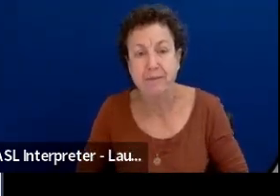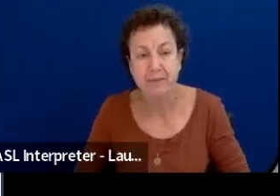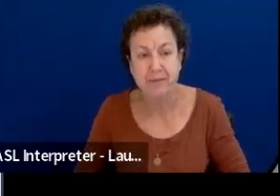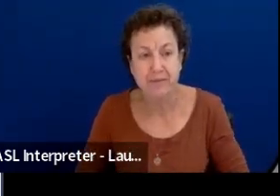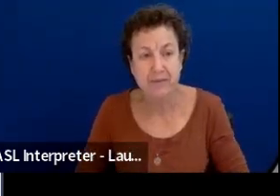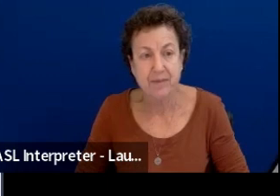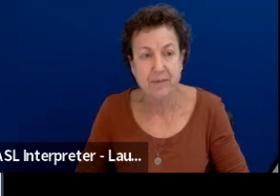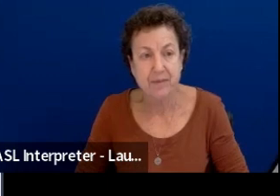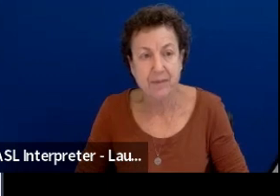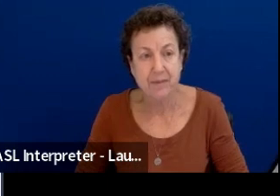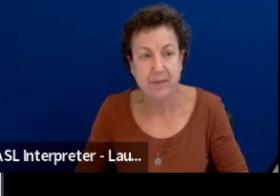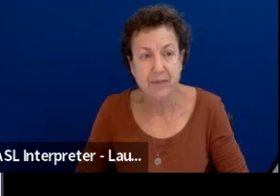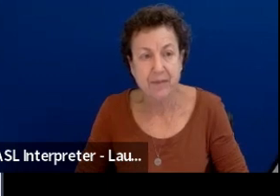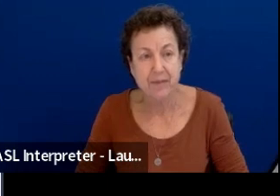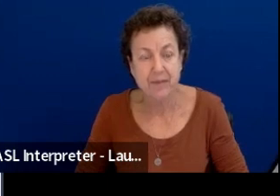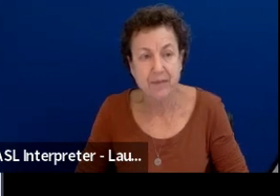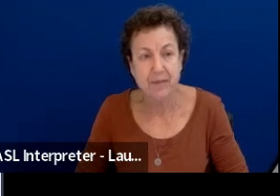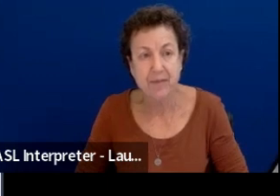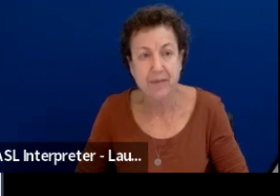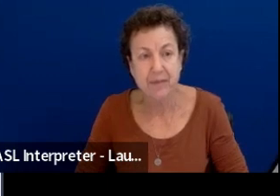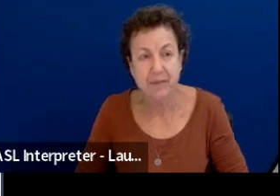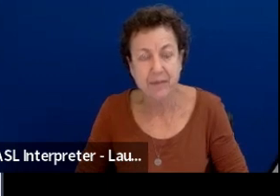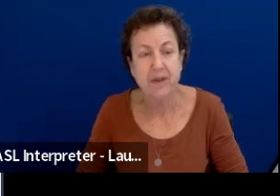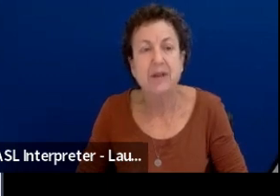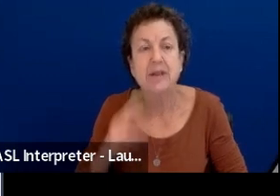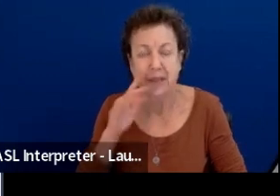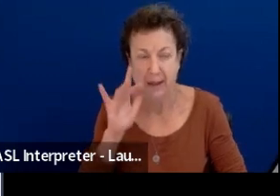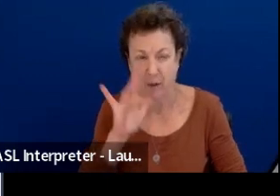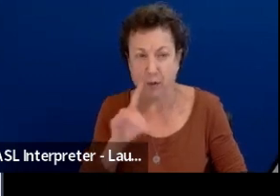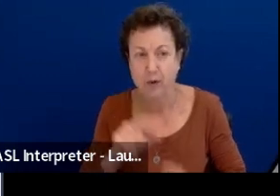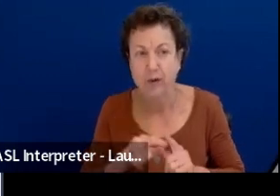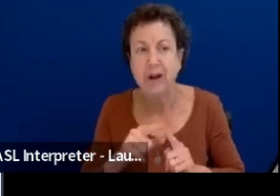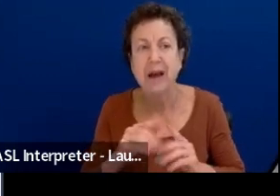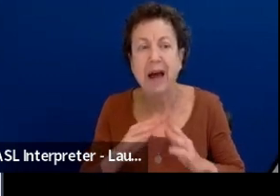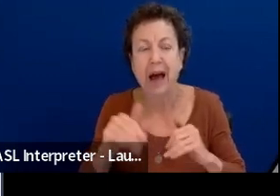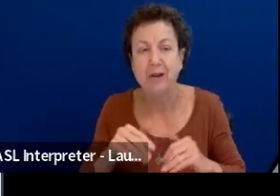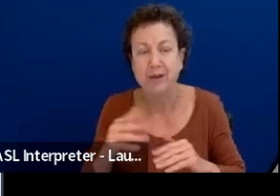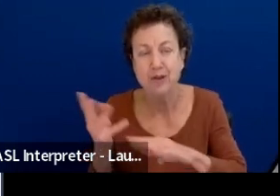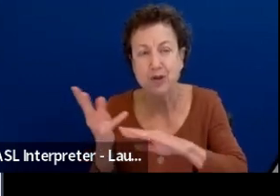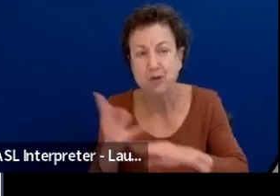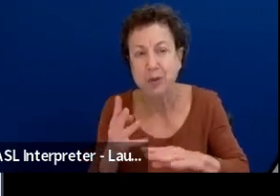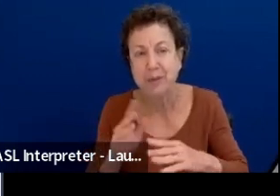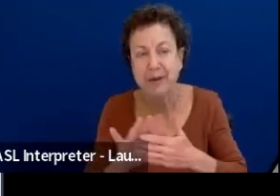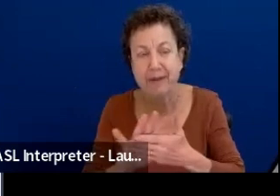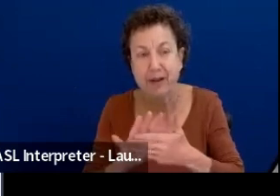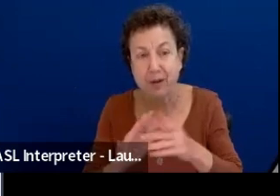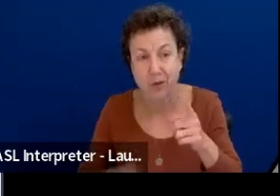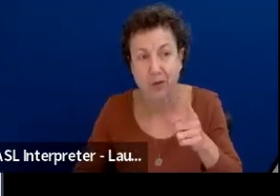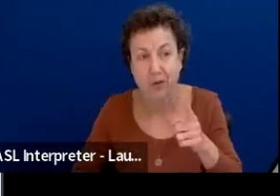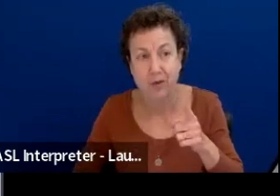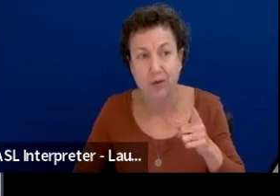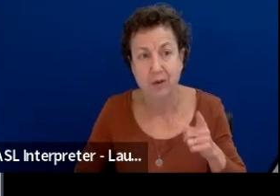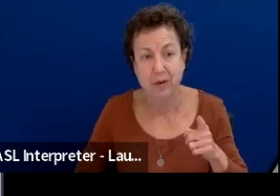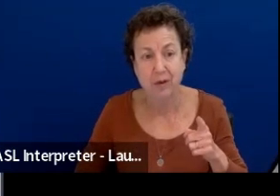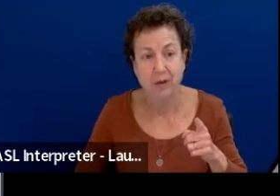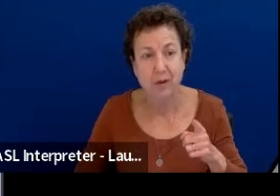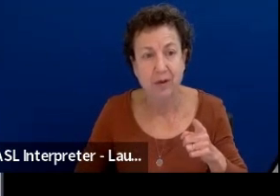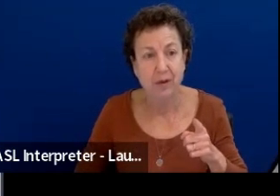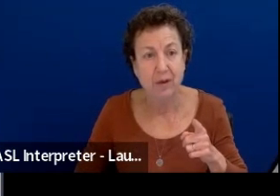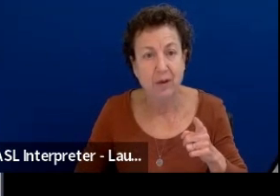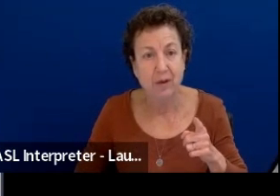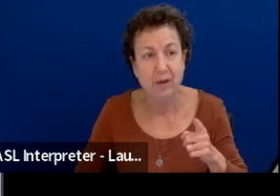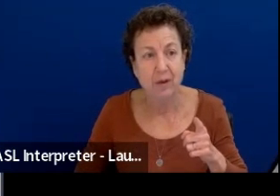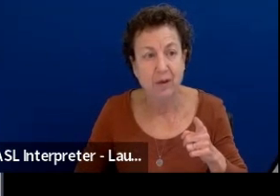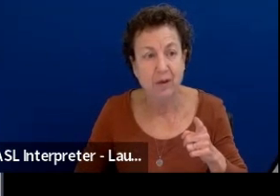So if we click on House streaming video here, right on the home page, it'll bring us